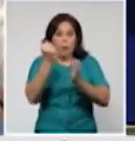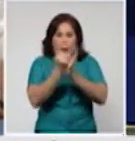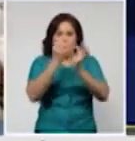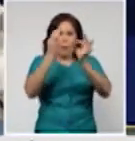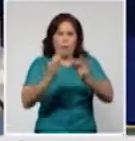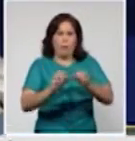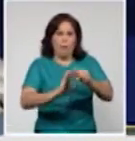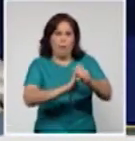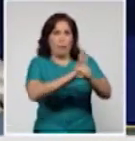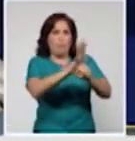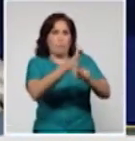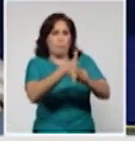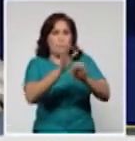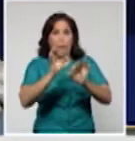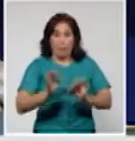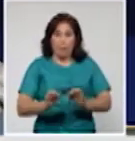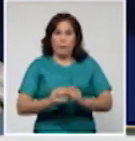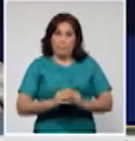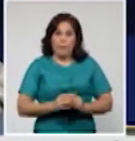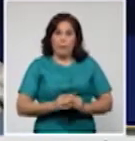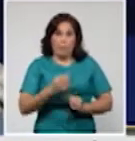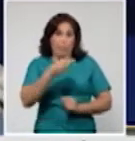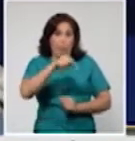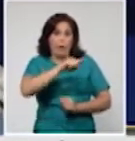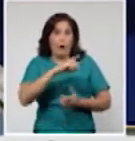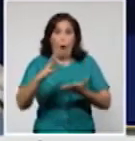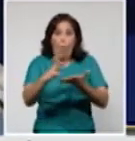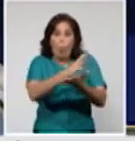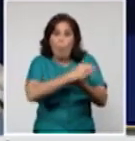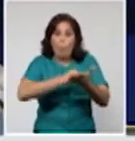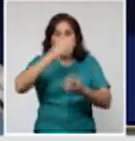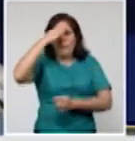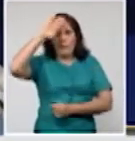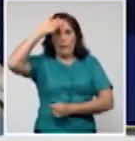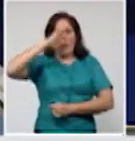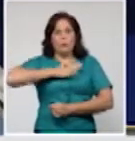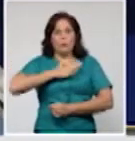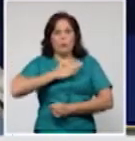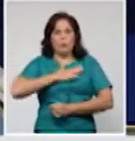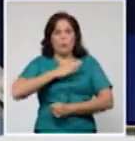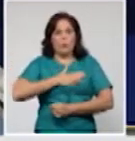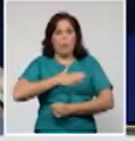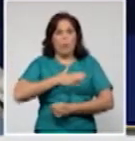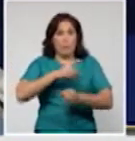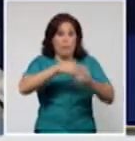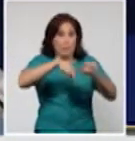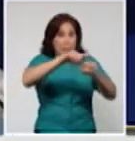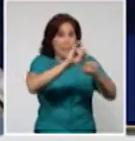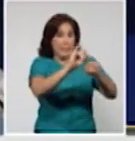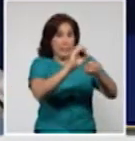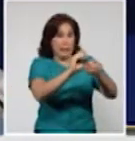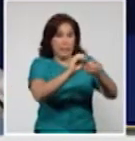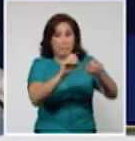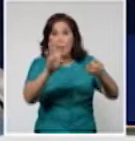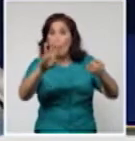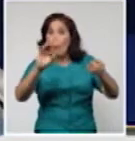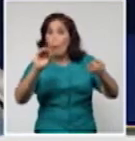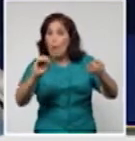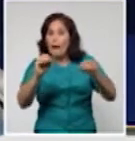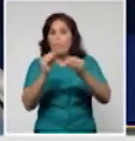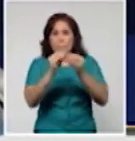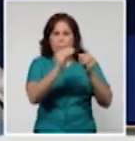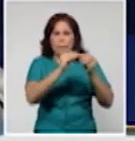1.01% of people, have tested positive for the virus. All of the 60 people to test positive for the